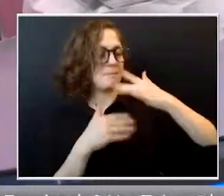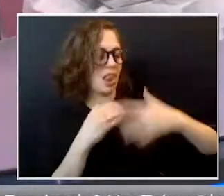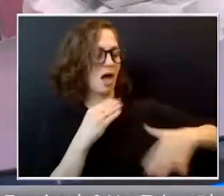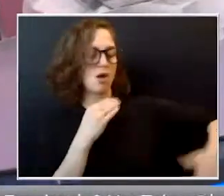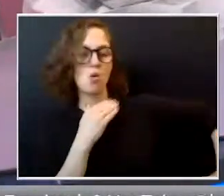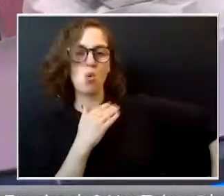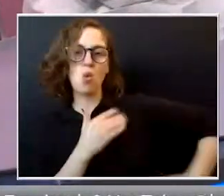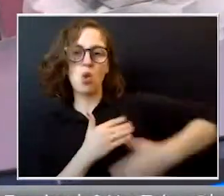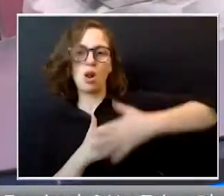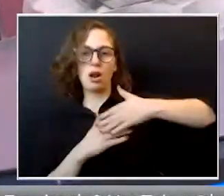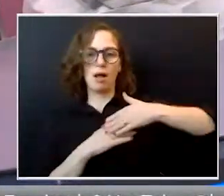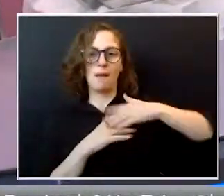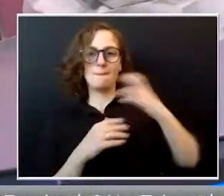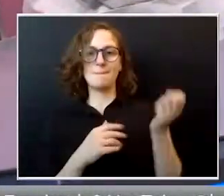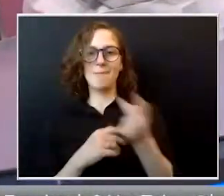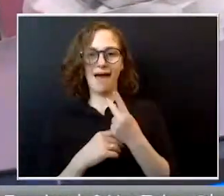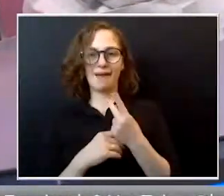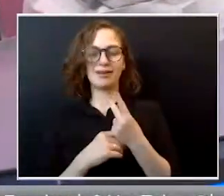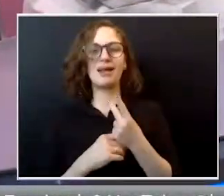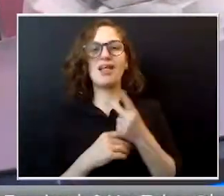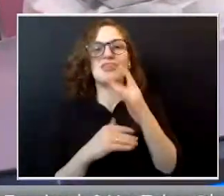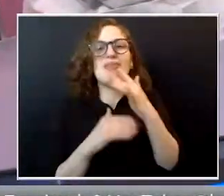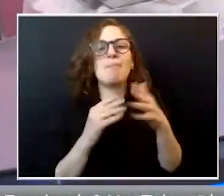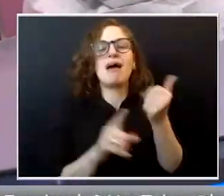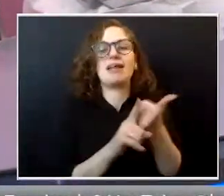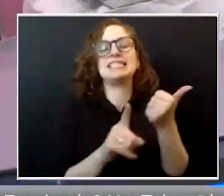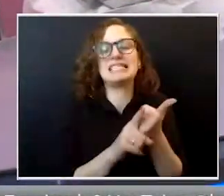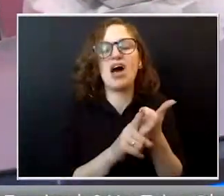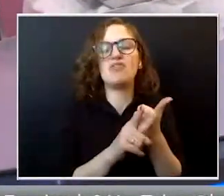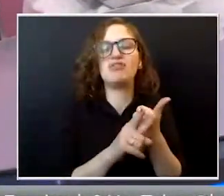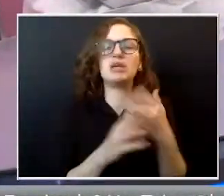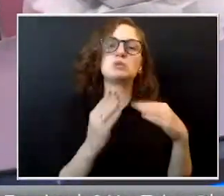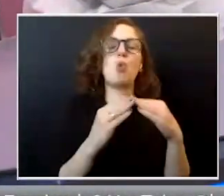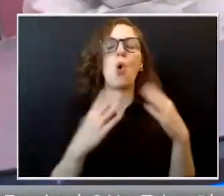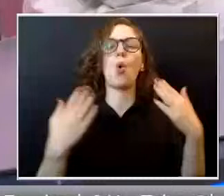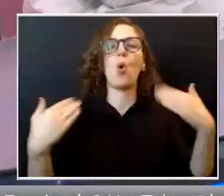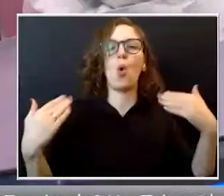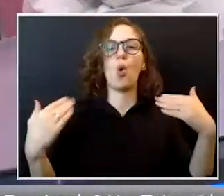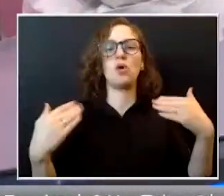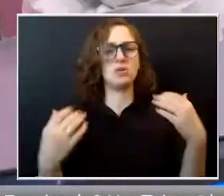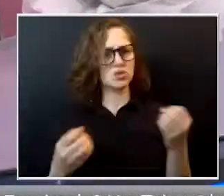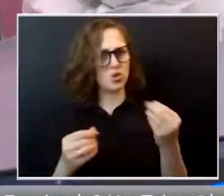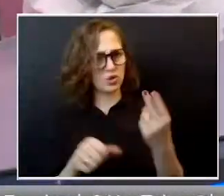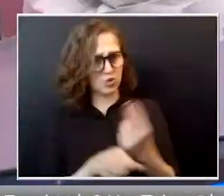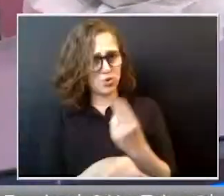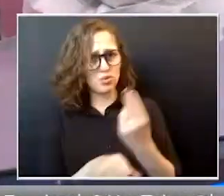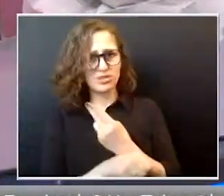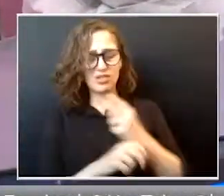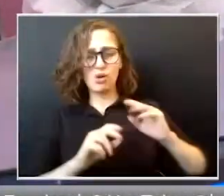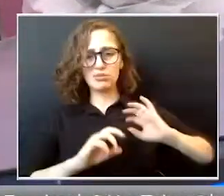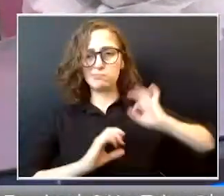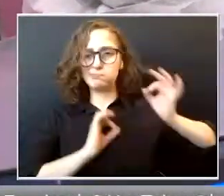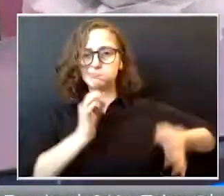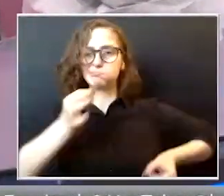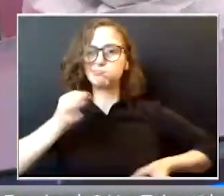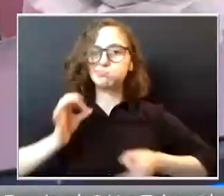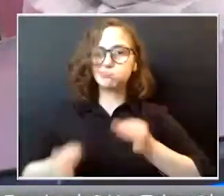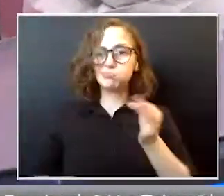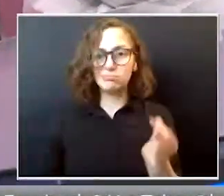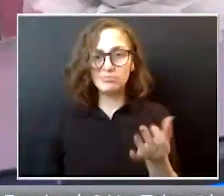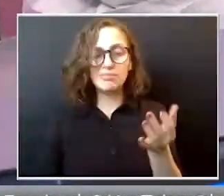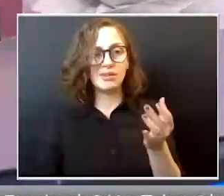just by these pumps and cannulas coming in and out of the heart. Exactly. Is any ice involved in any of